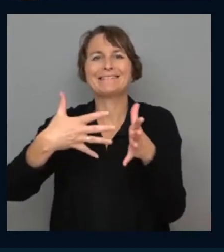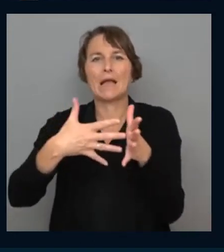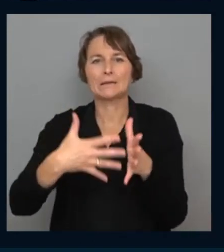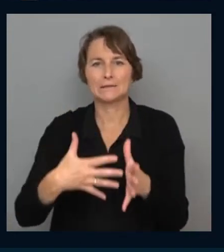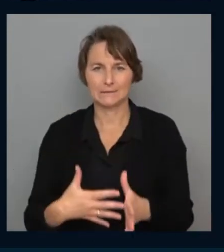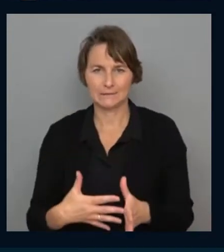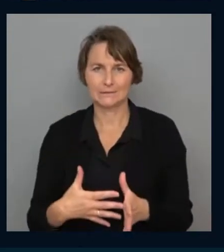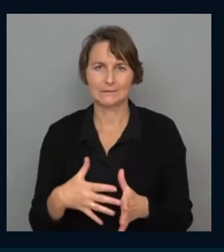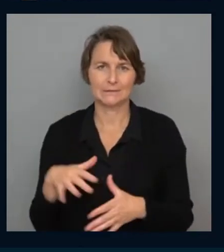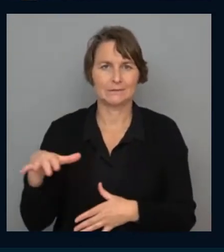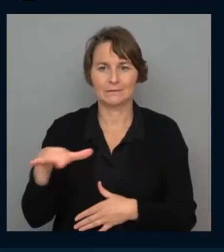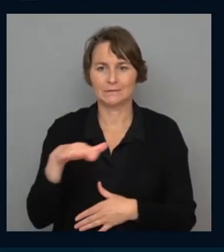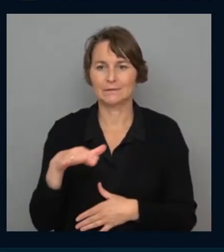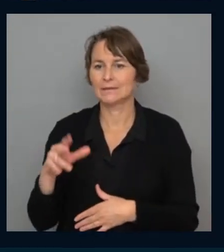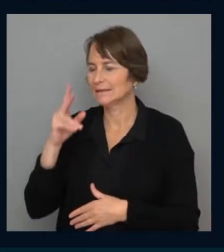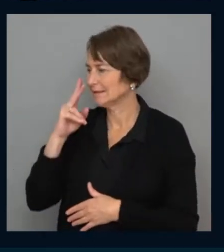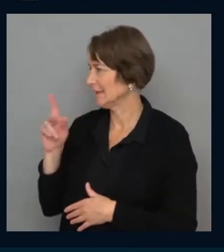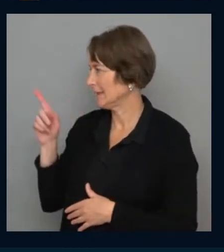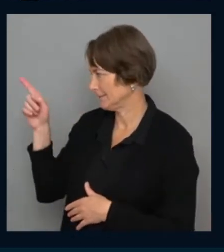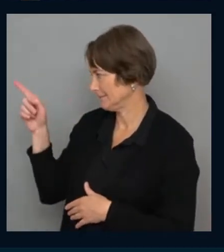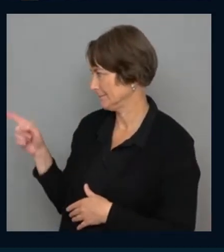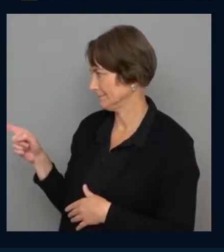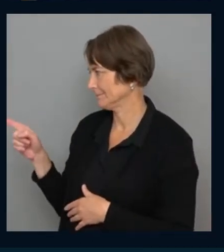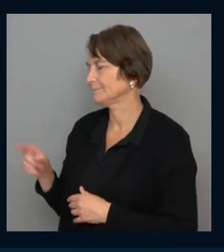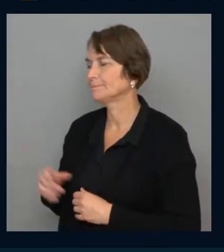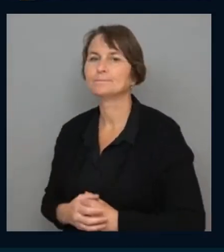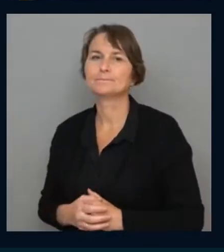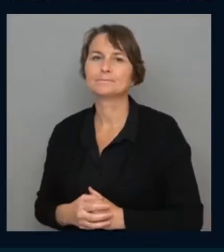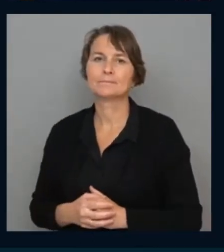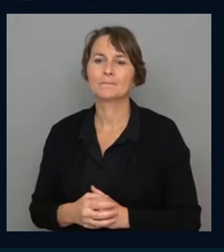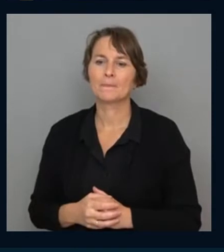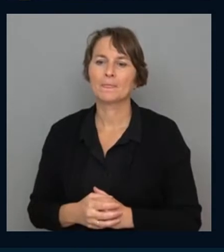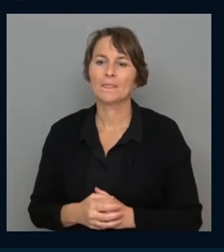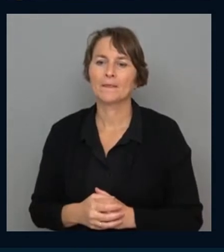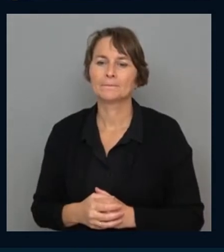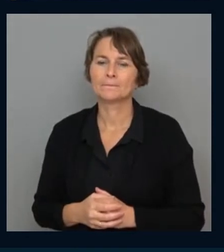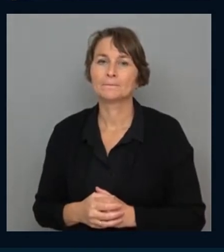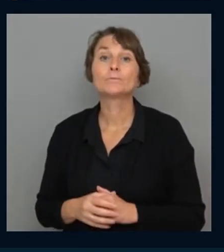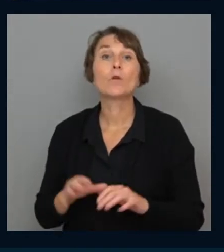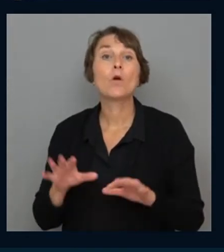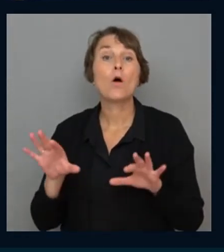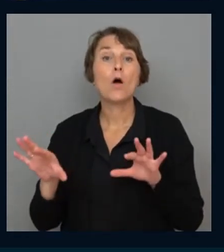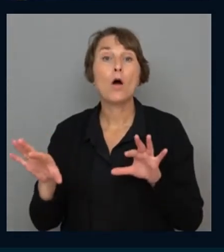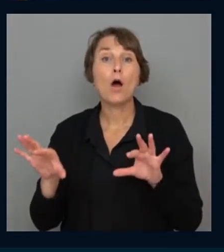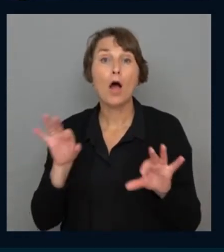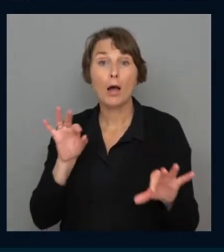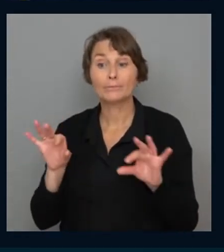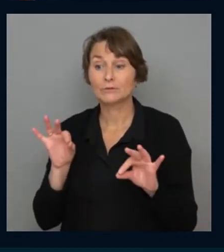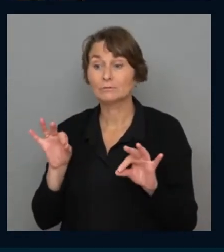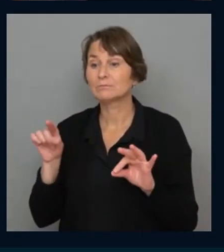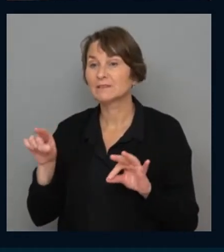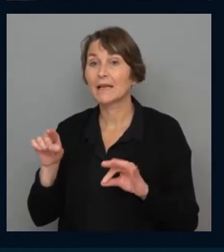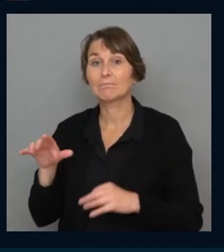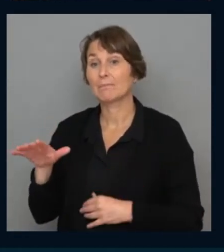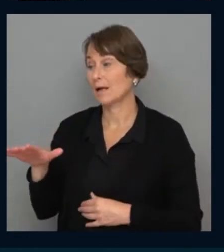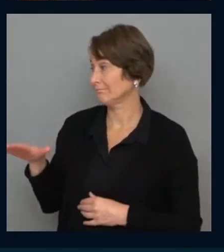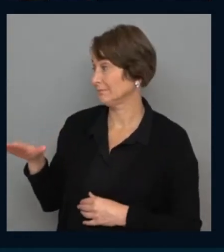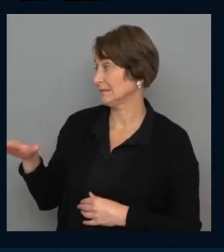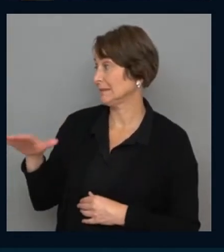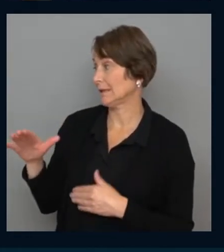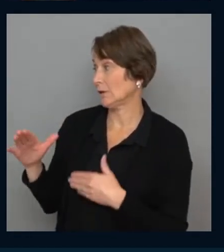Traders website, production-test. And I have this option here to either clone my settings from my production environment, and then I have